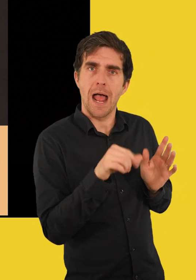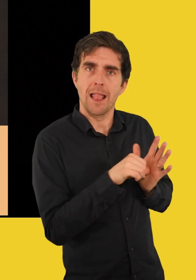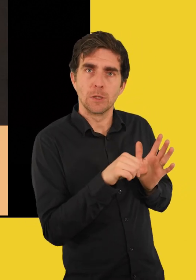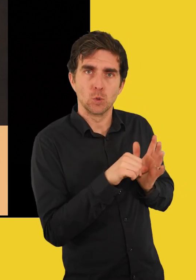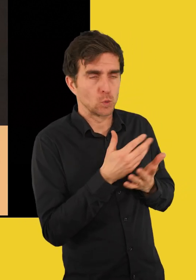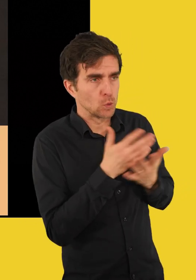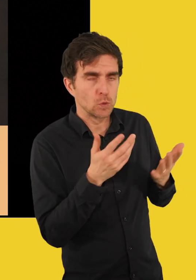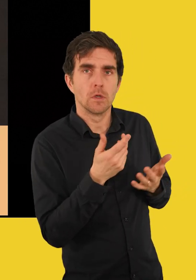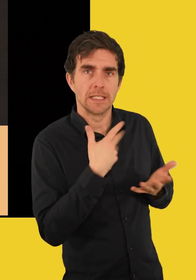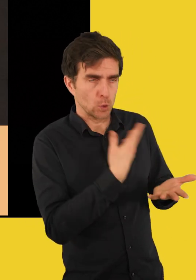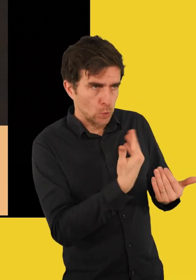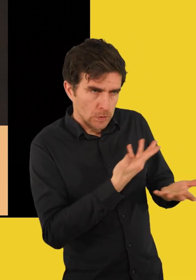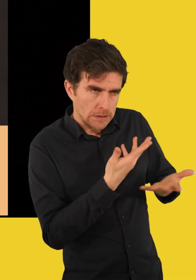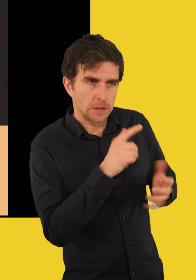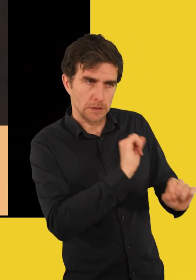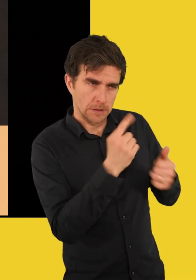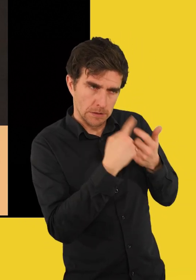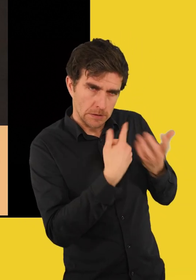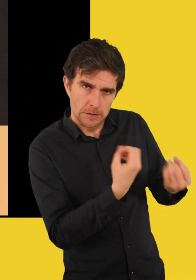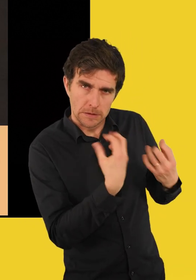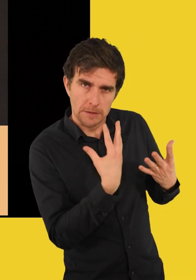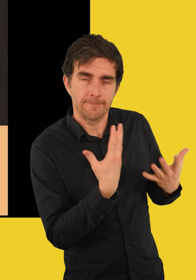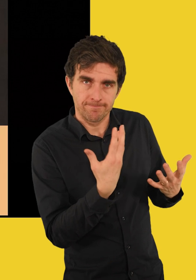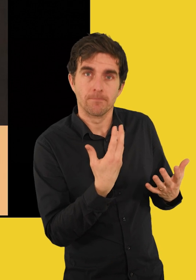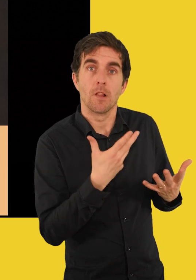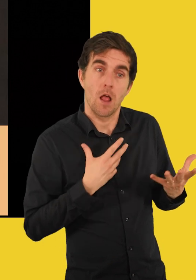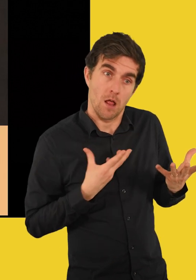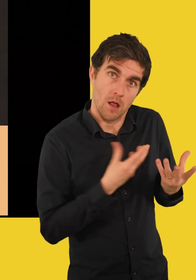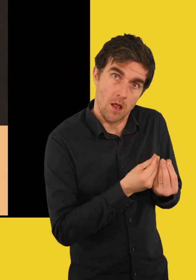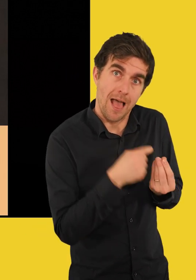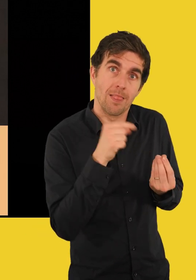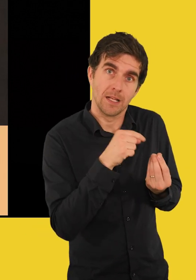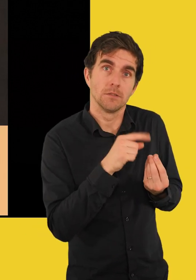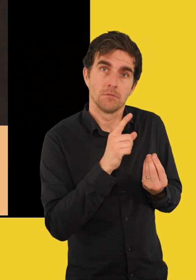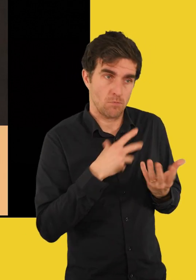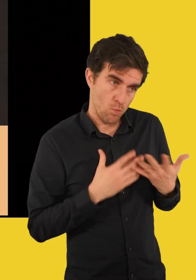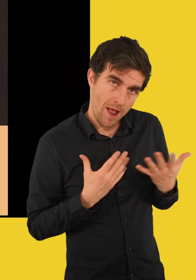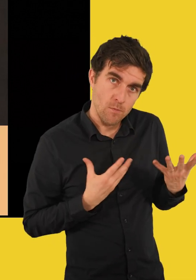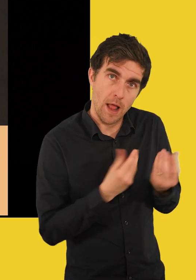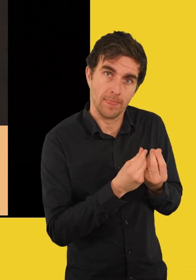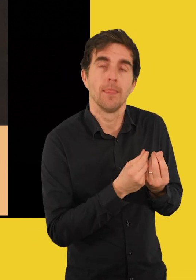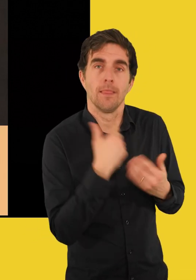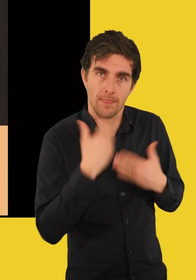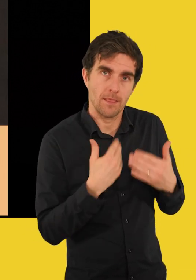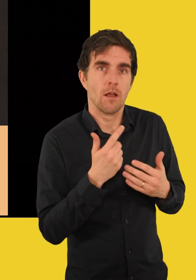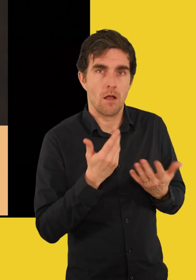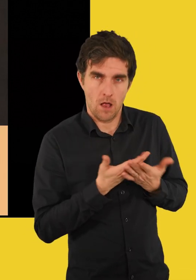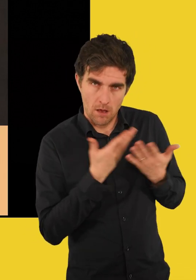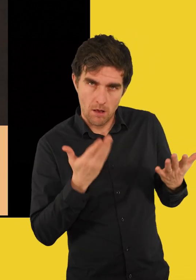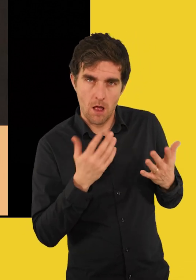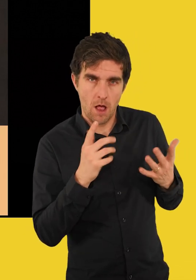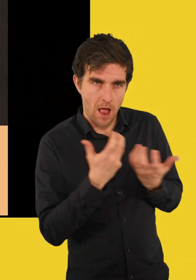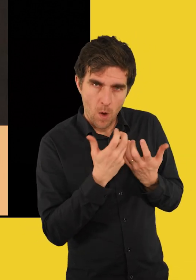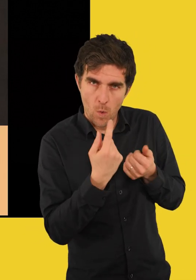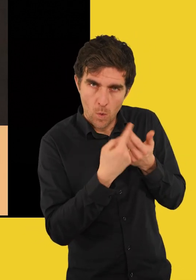of marginalisation, and people are consulted. In doing with, folks work together and are equitably compensated for